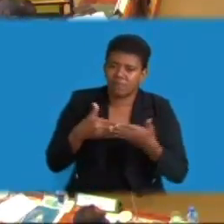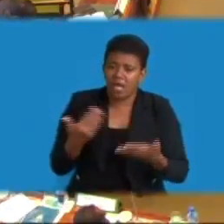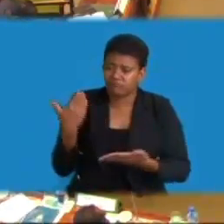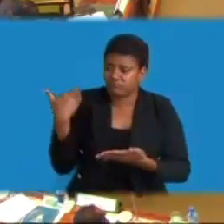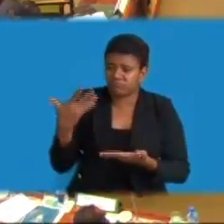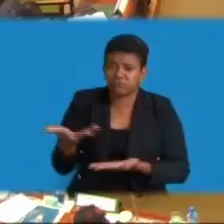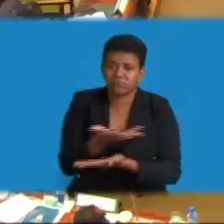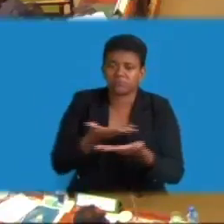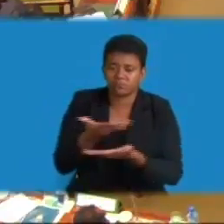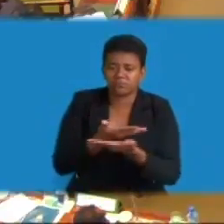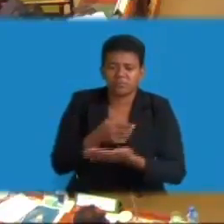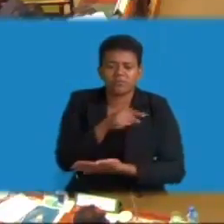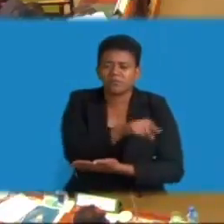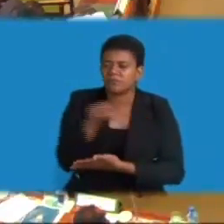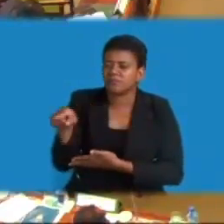respect to squatters,